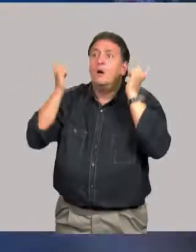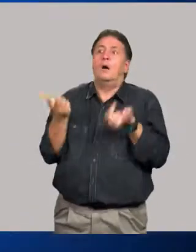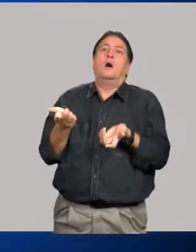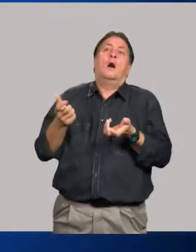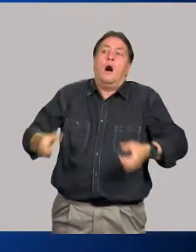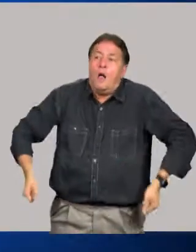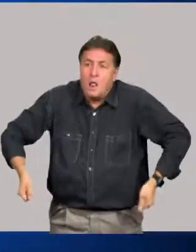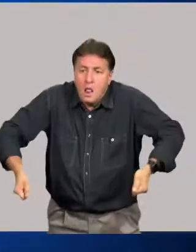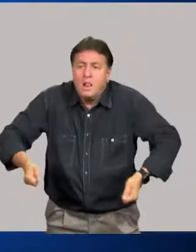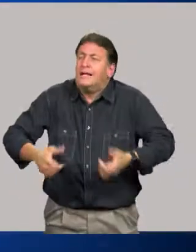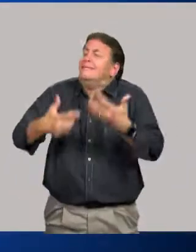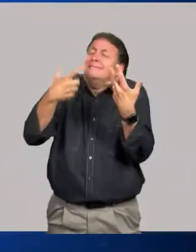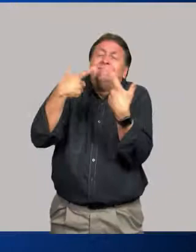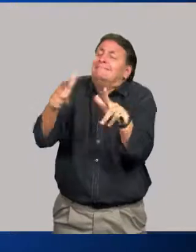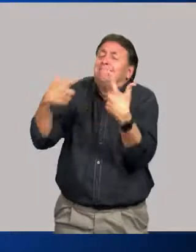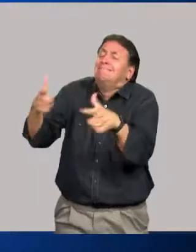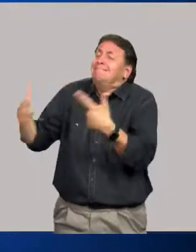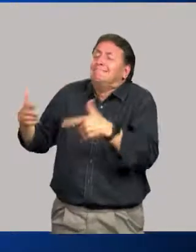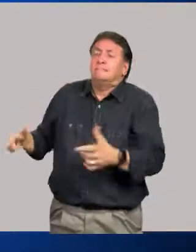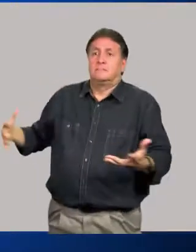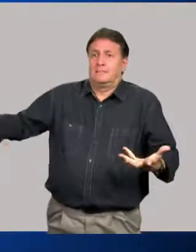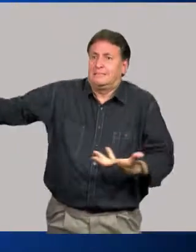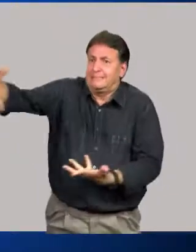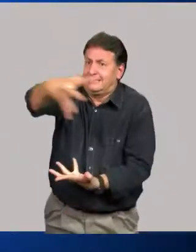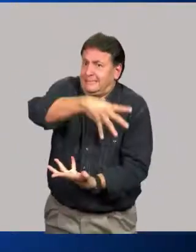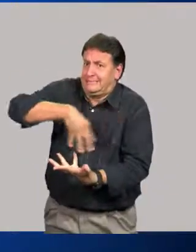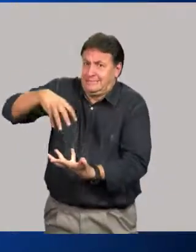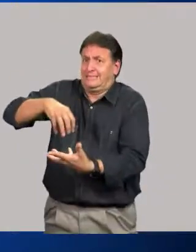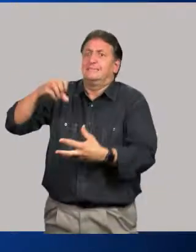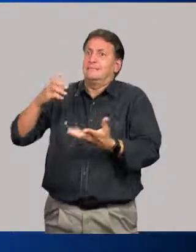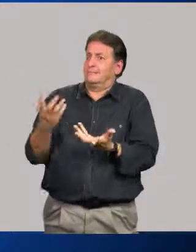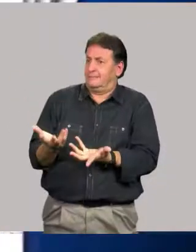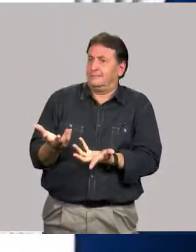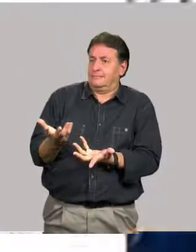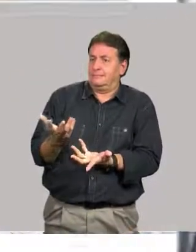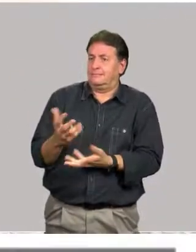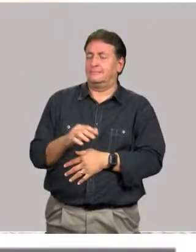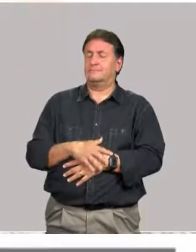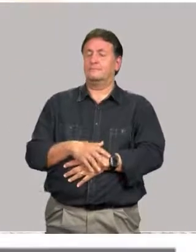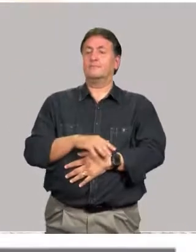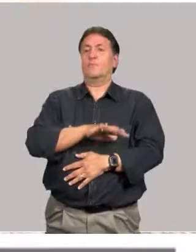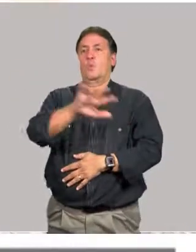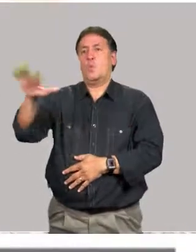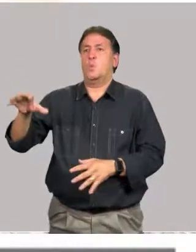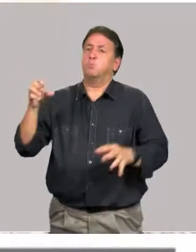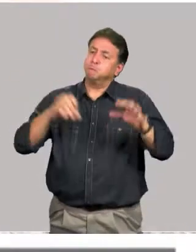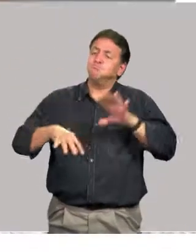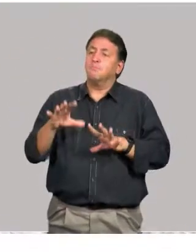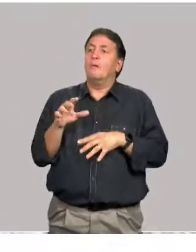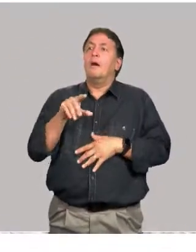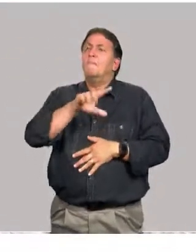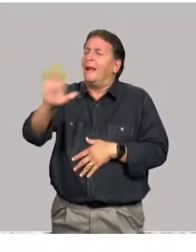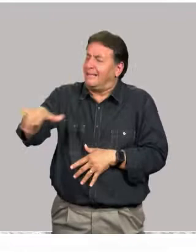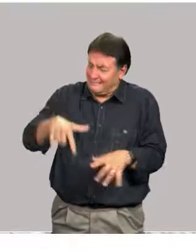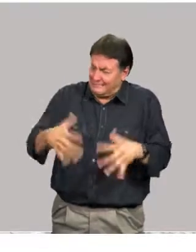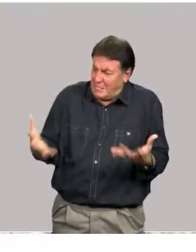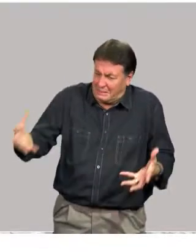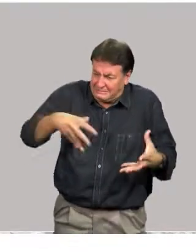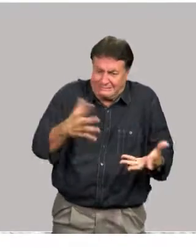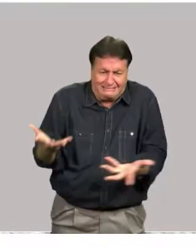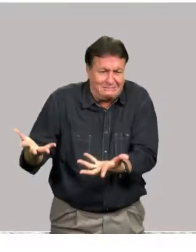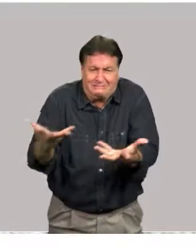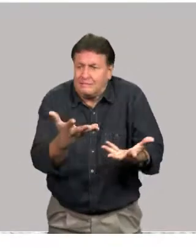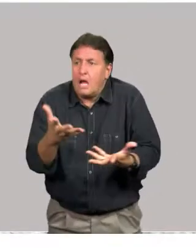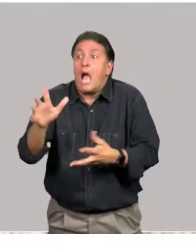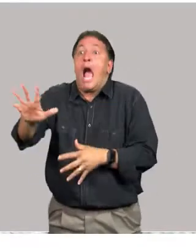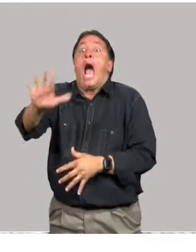Make a list of important family information, including your physicians, health conditions, model or serial numbers